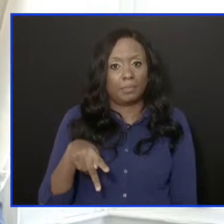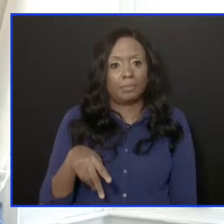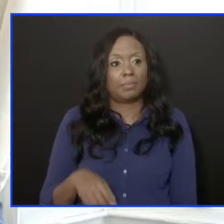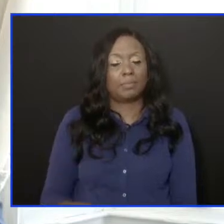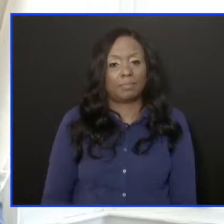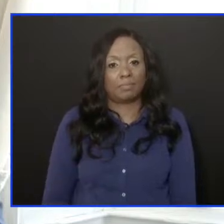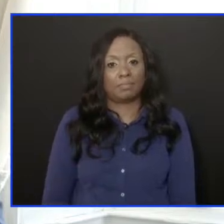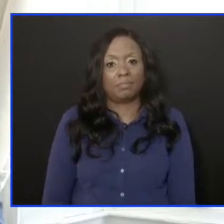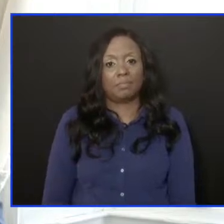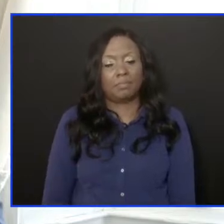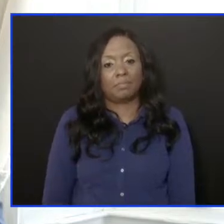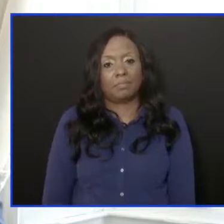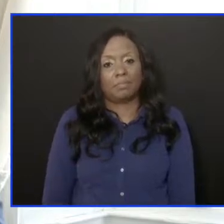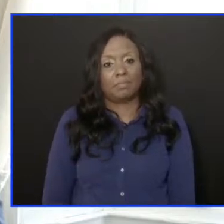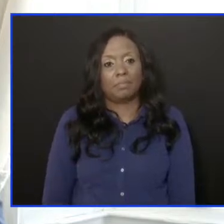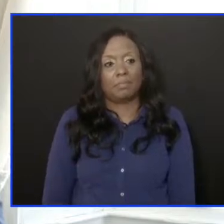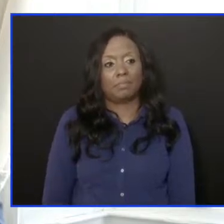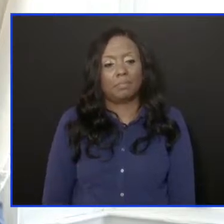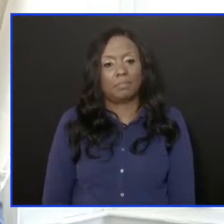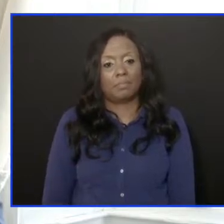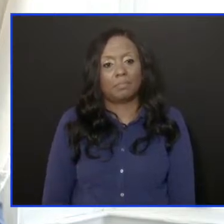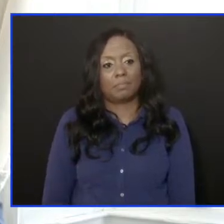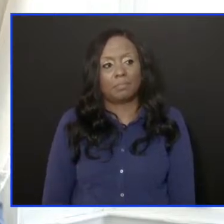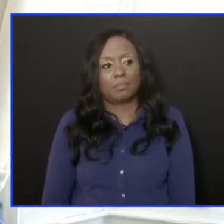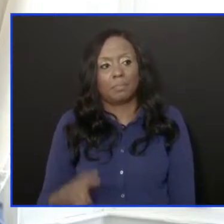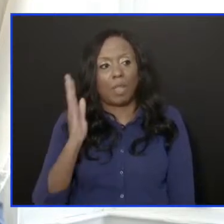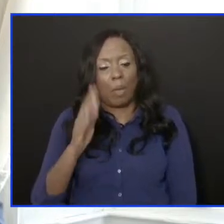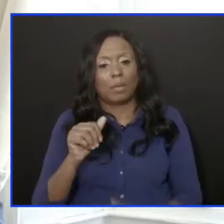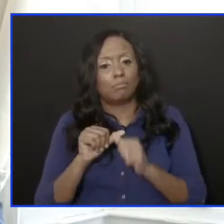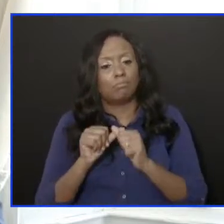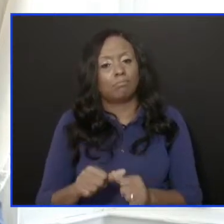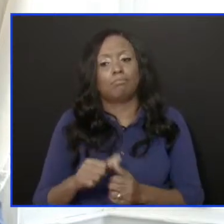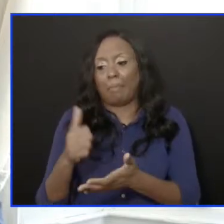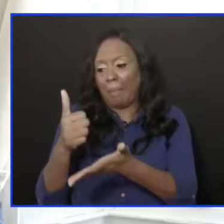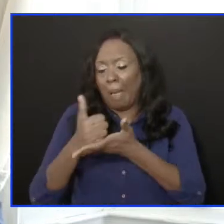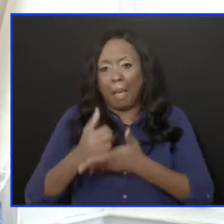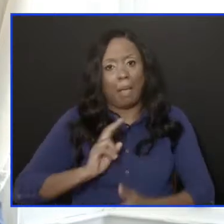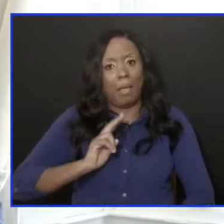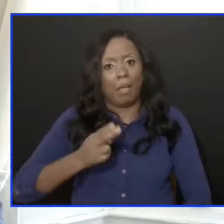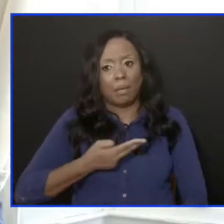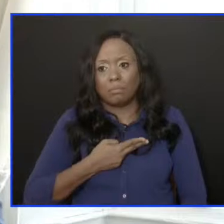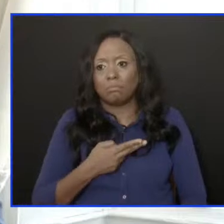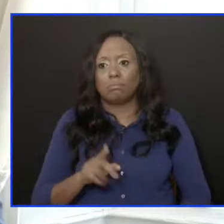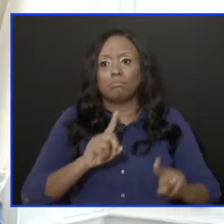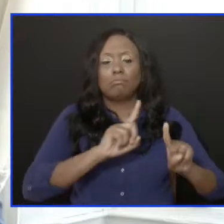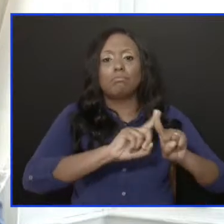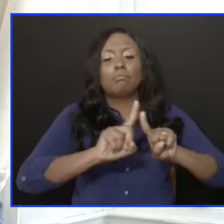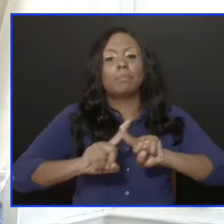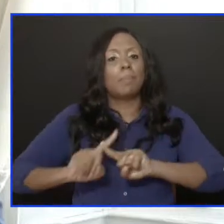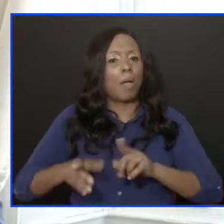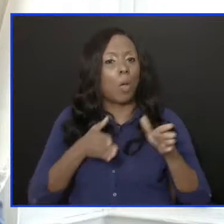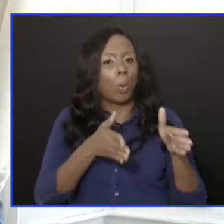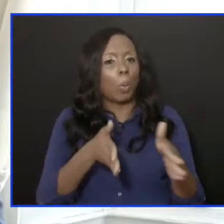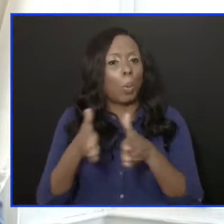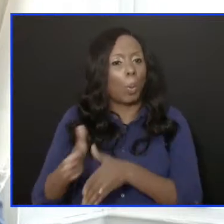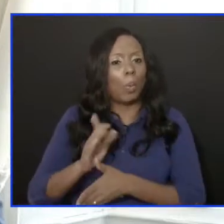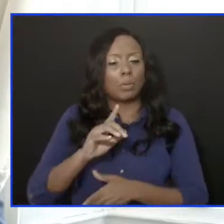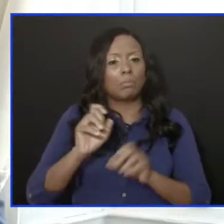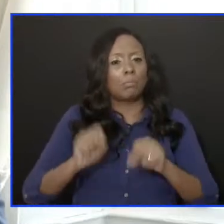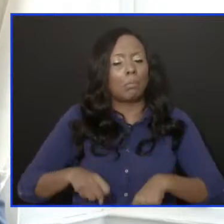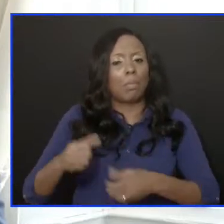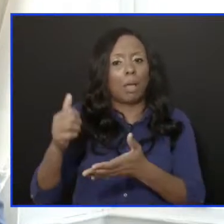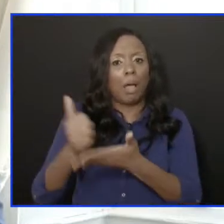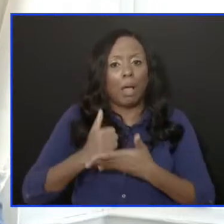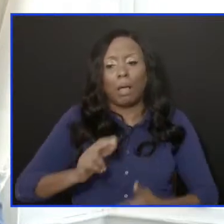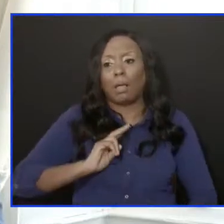And they will come in and continue to help us, as they have been in the past in many different ventures, in an attempt